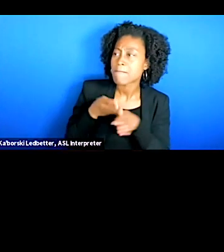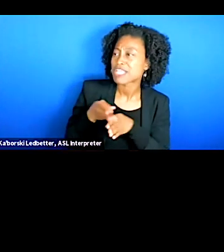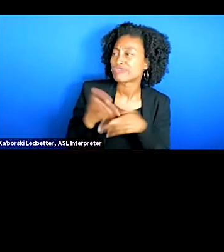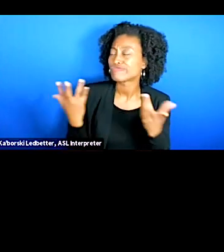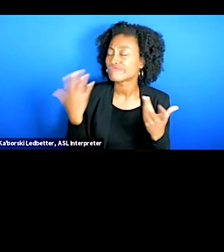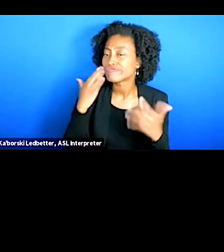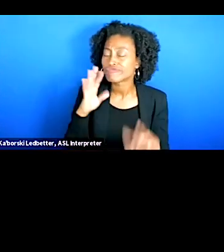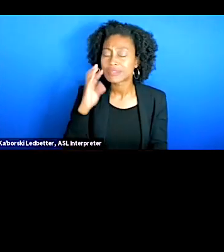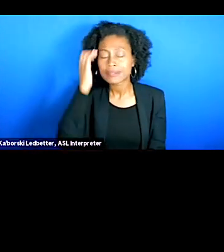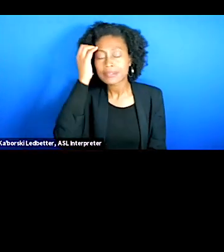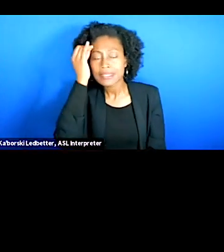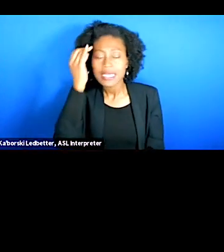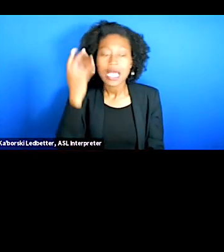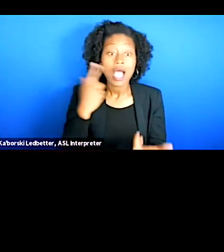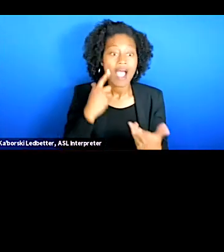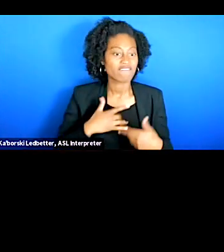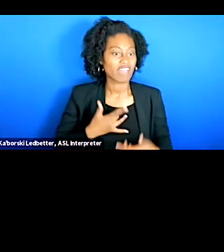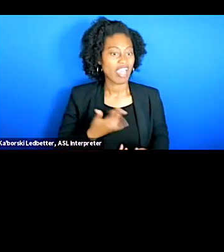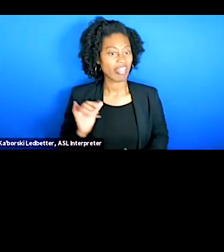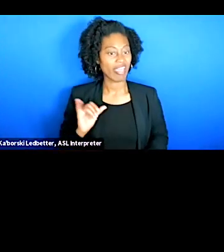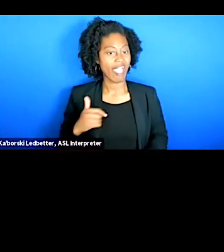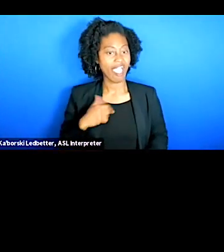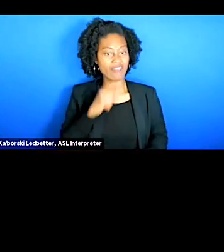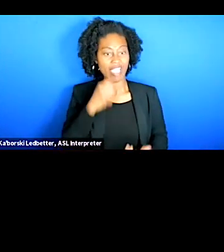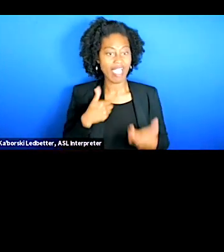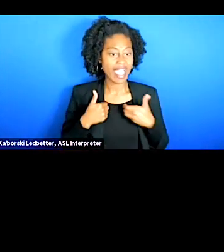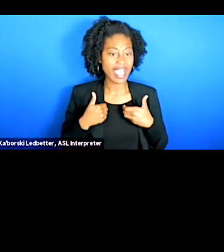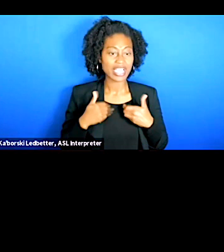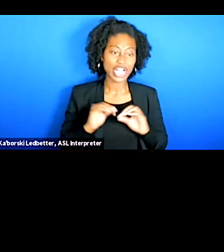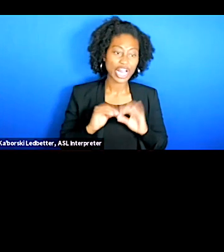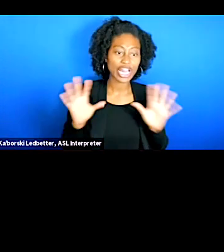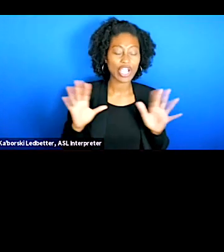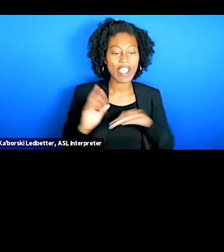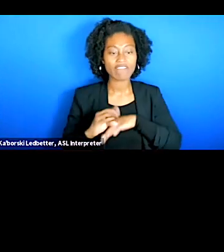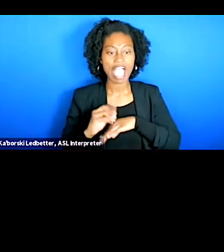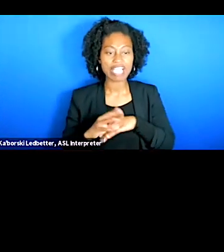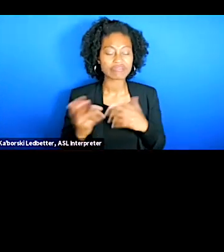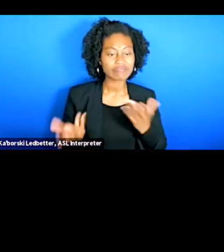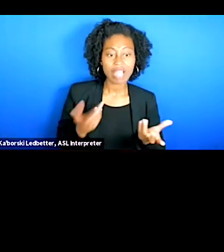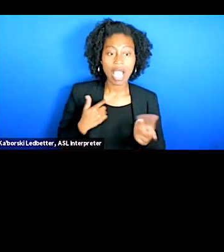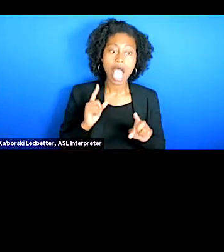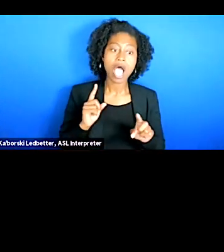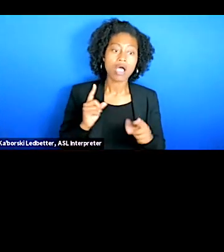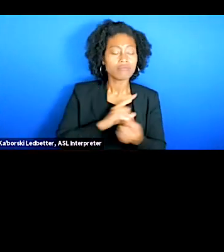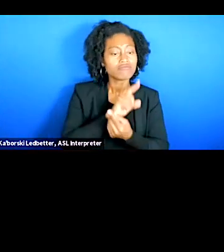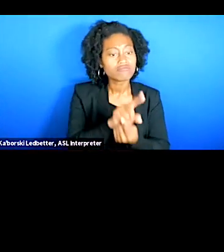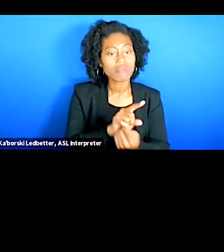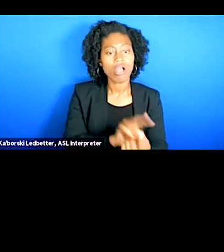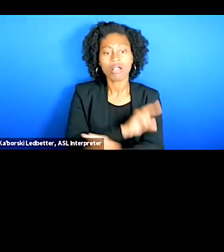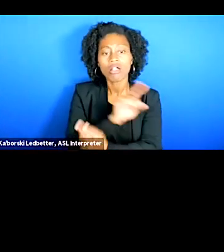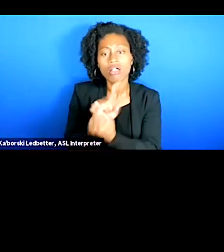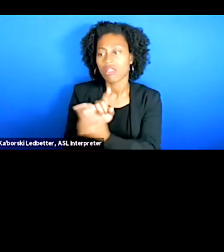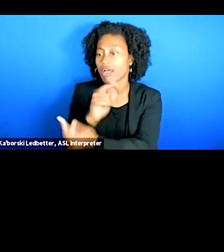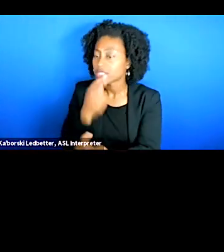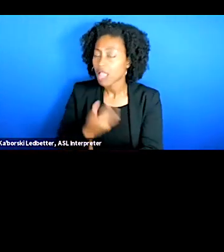says, I feel like I haven't had a clear advisor. I go to people and I tell them how